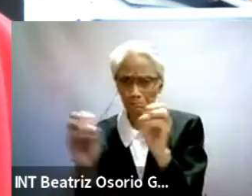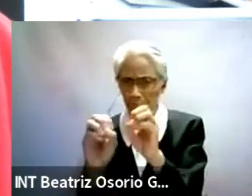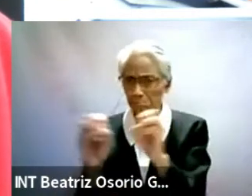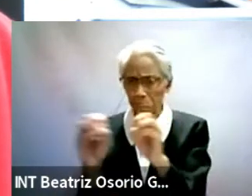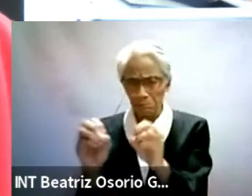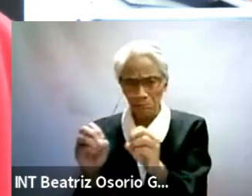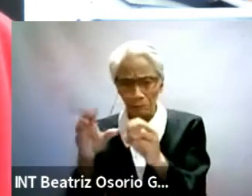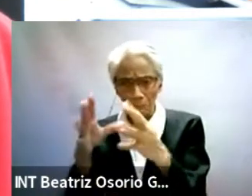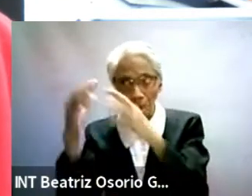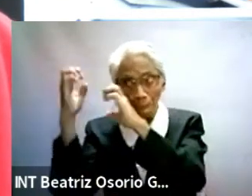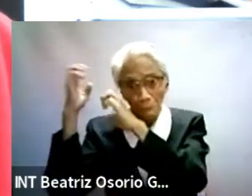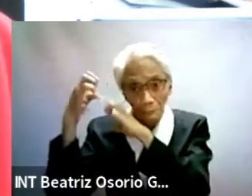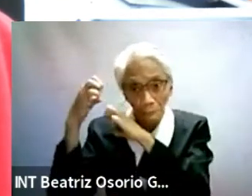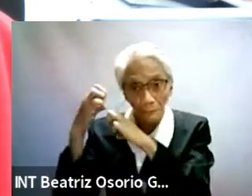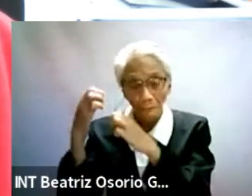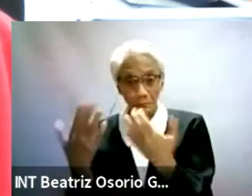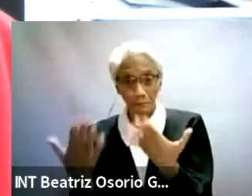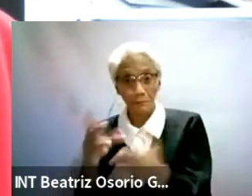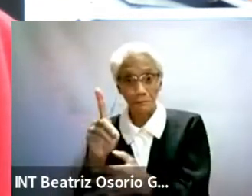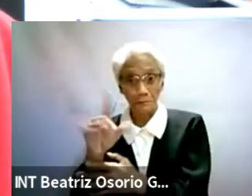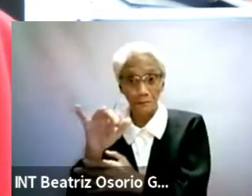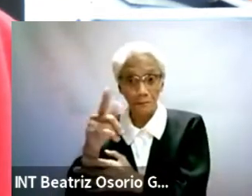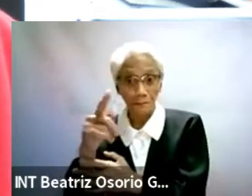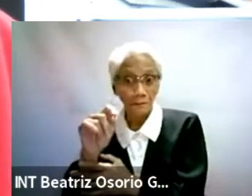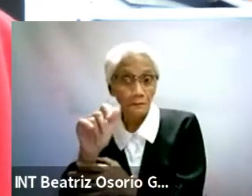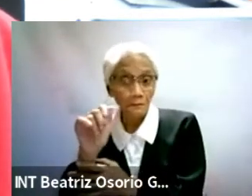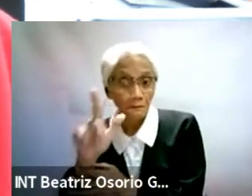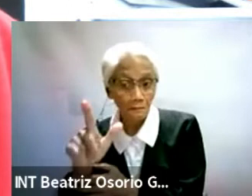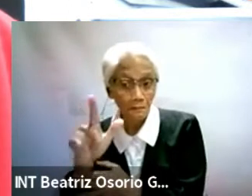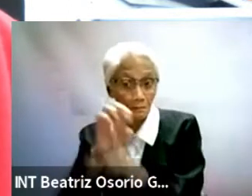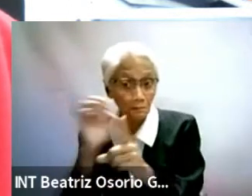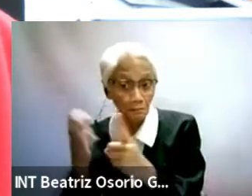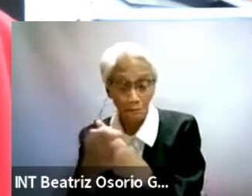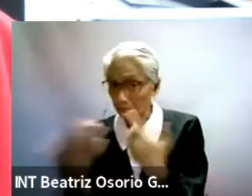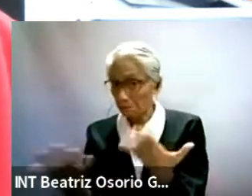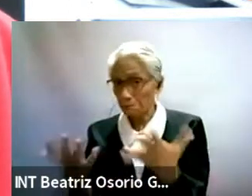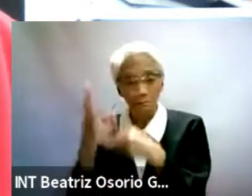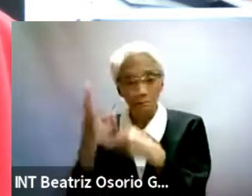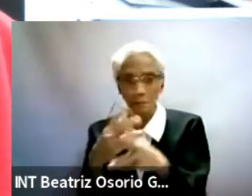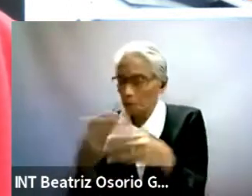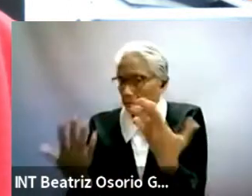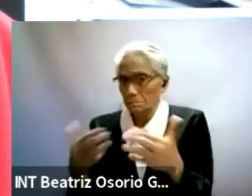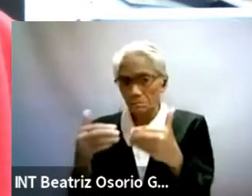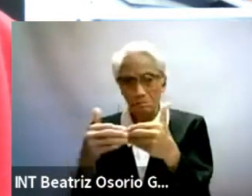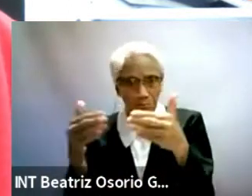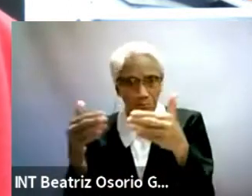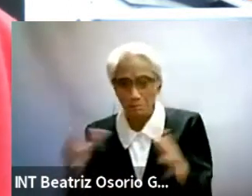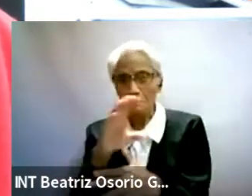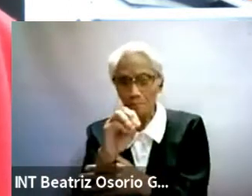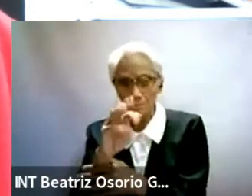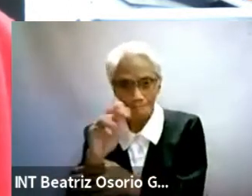such a proactive digital environment in this world. So this general comment really comes in